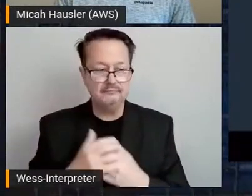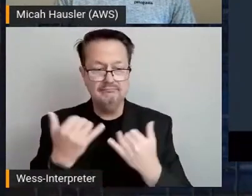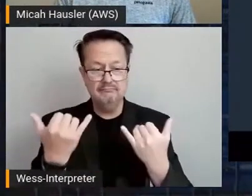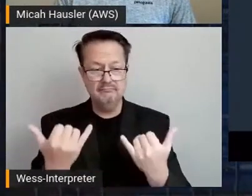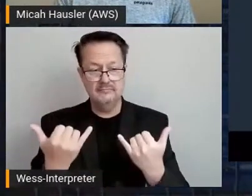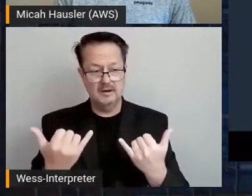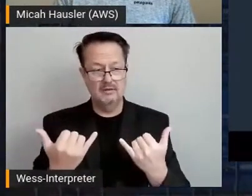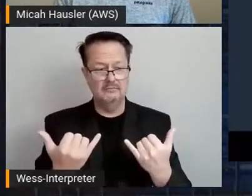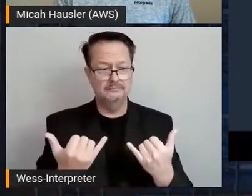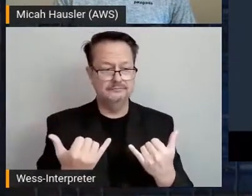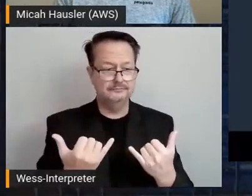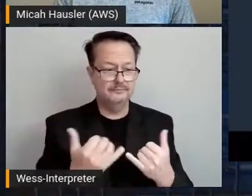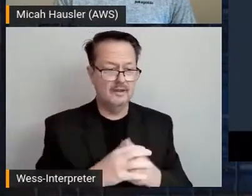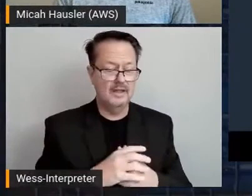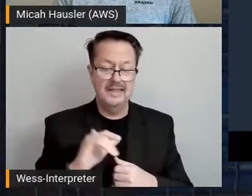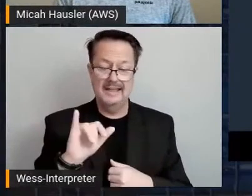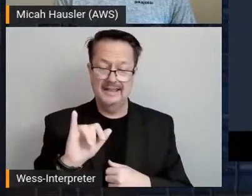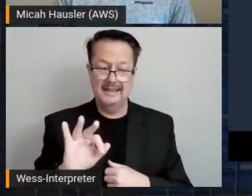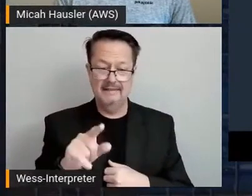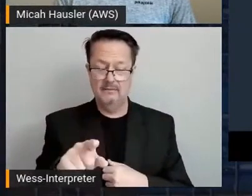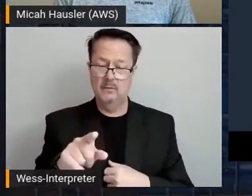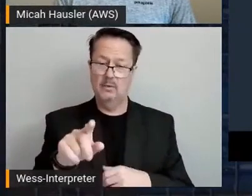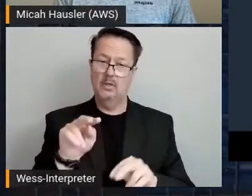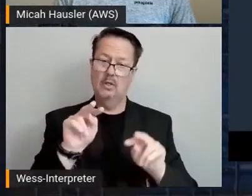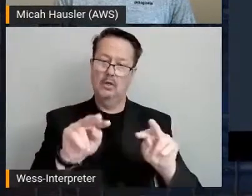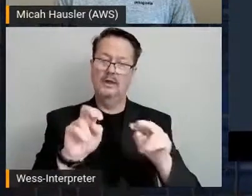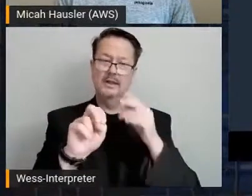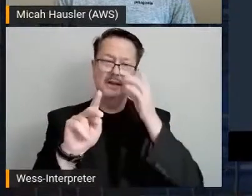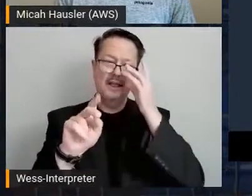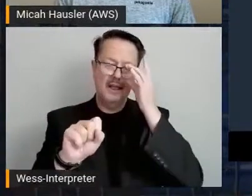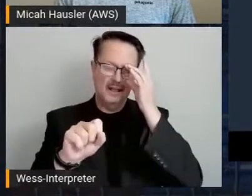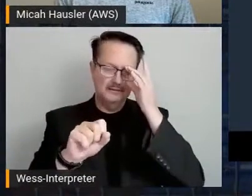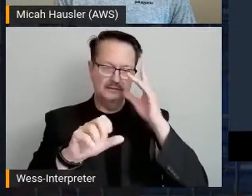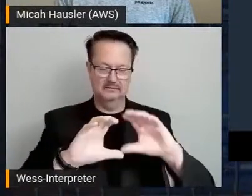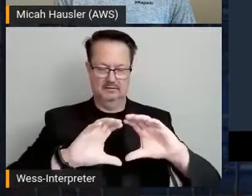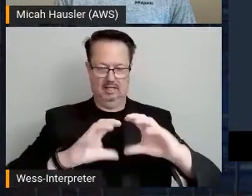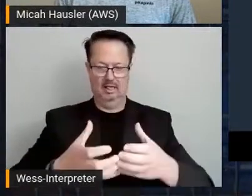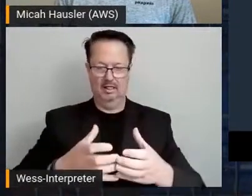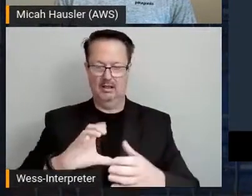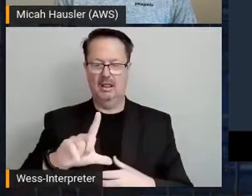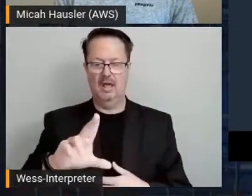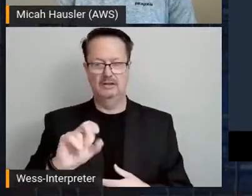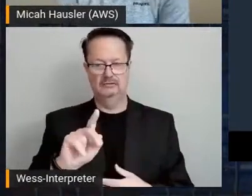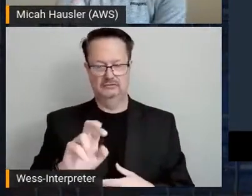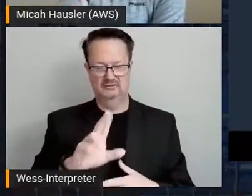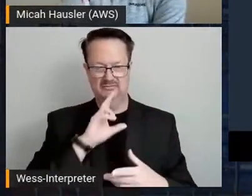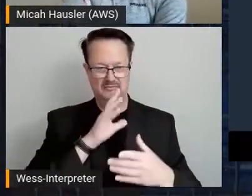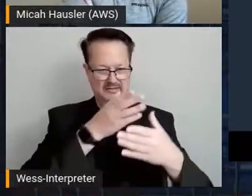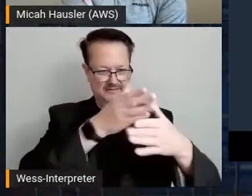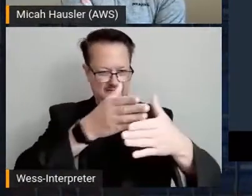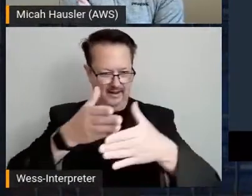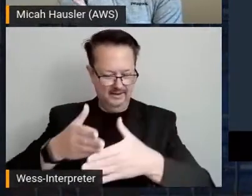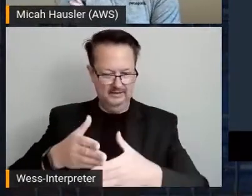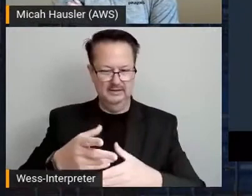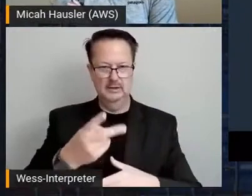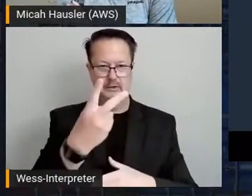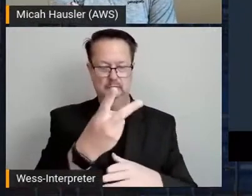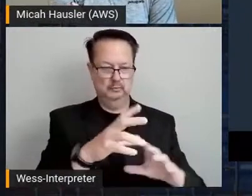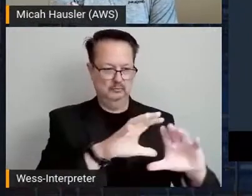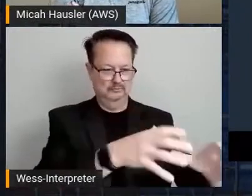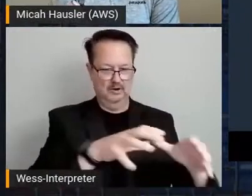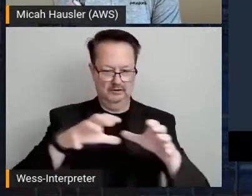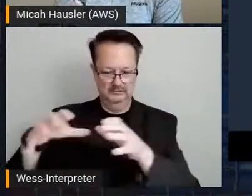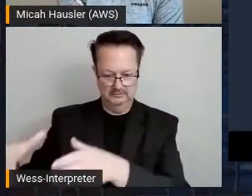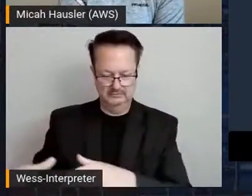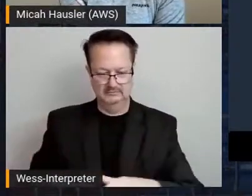Now, if we look at an EKS cluster, it's really divided into two parts. We